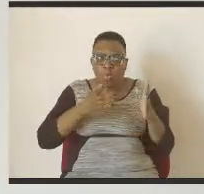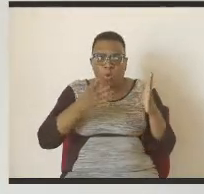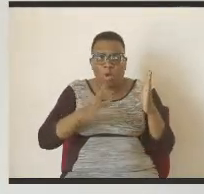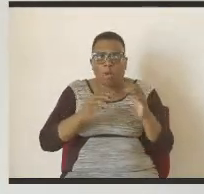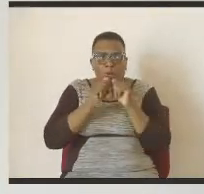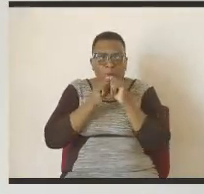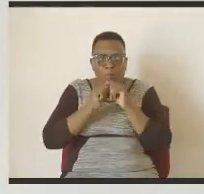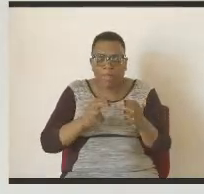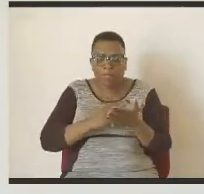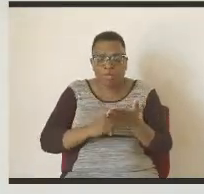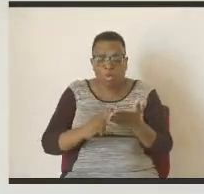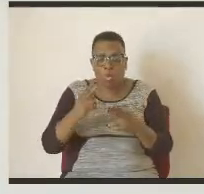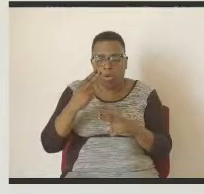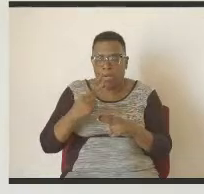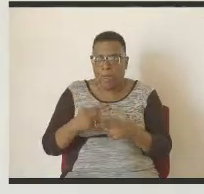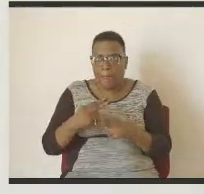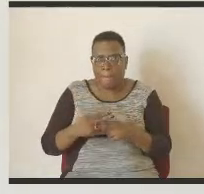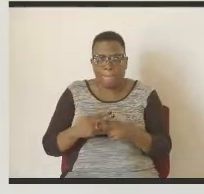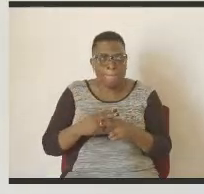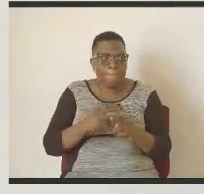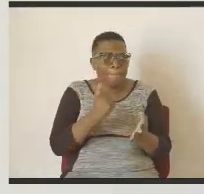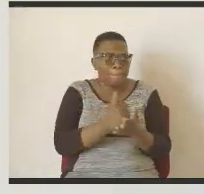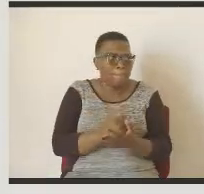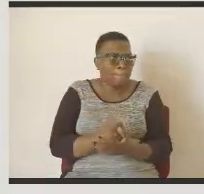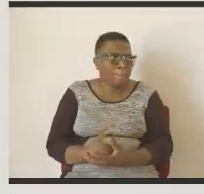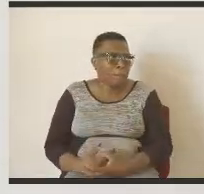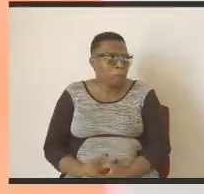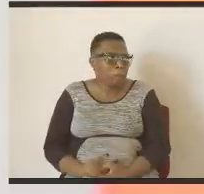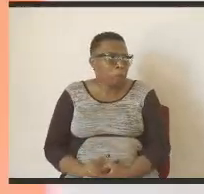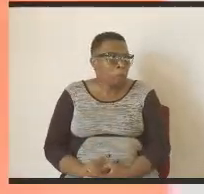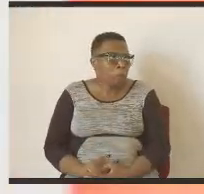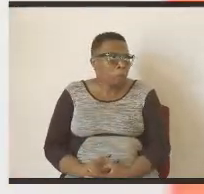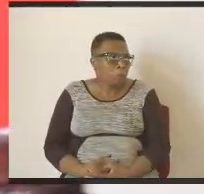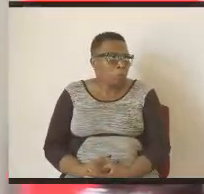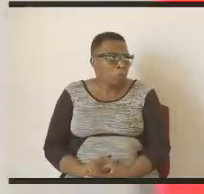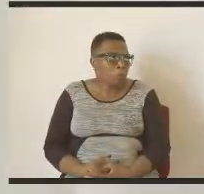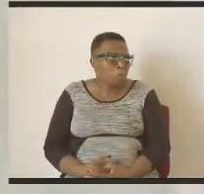his holy name. Amen, amen, amen, amen.